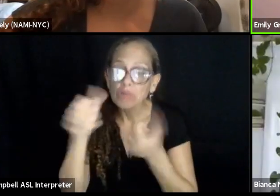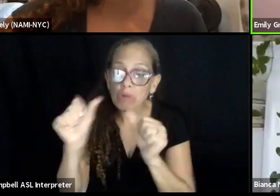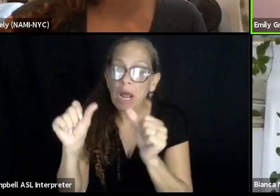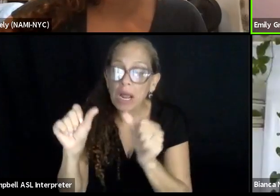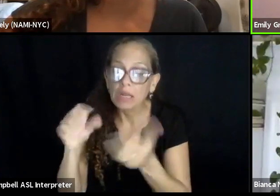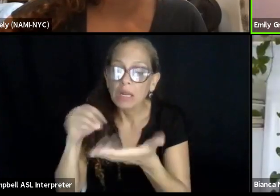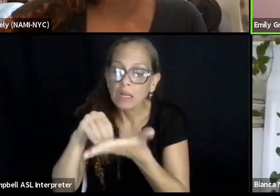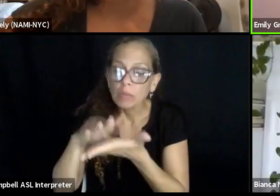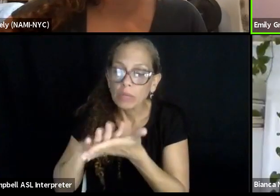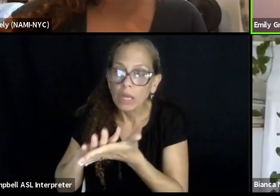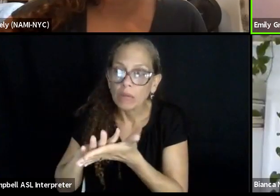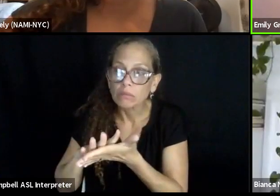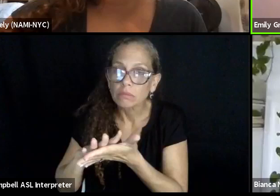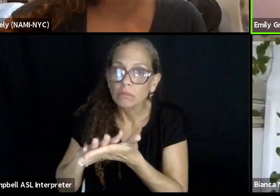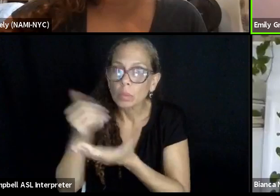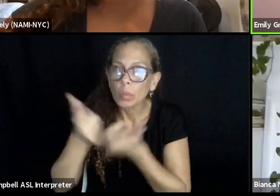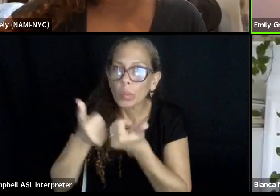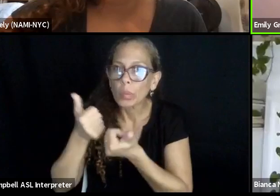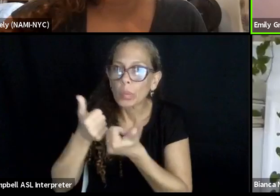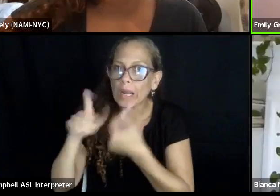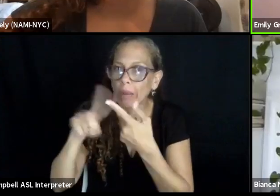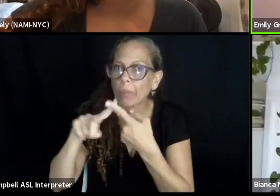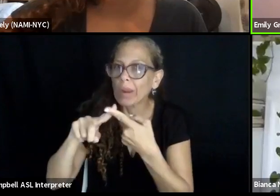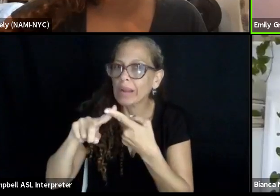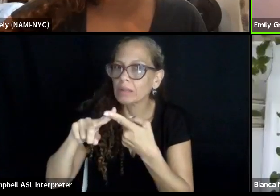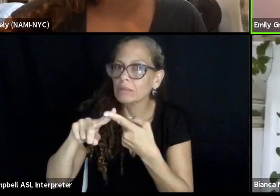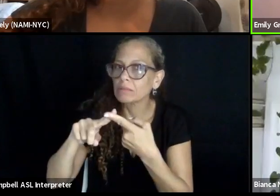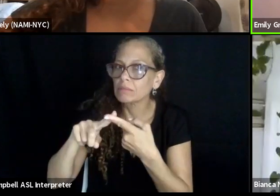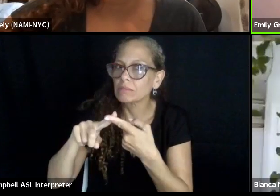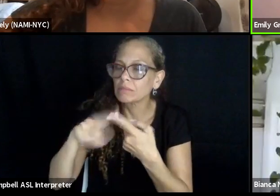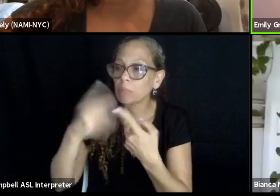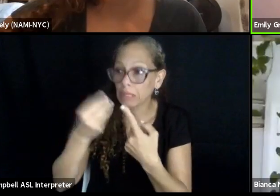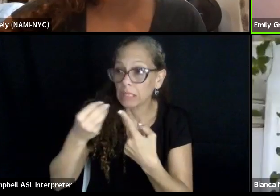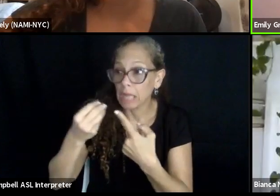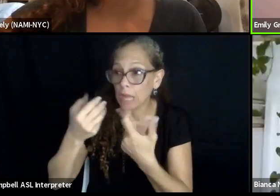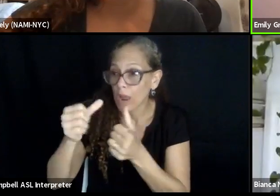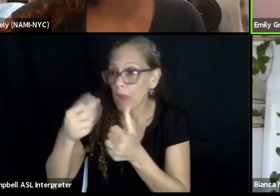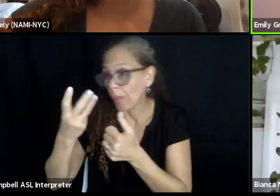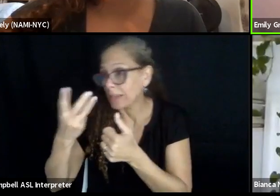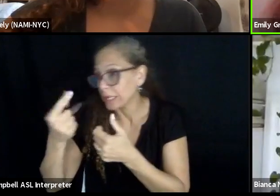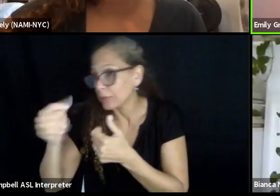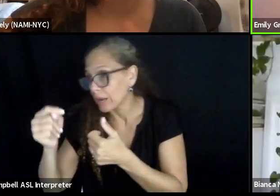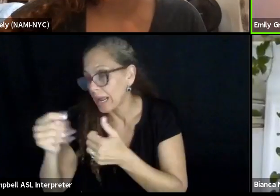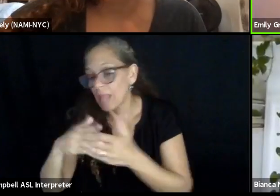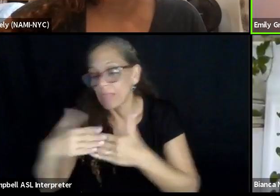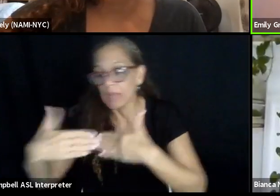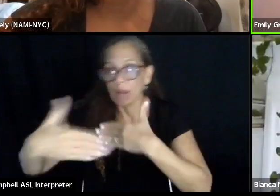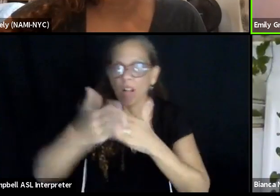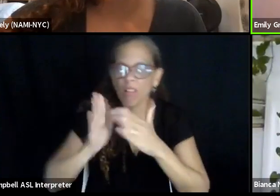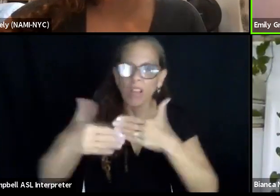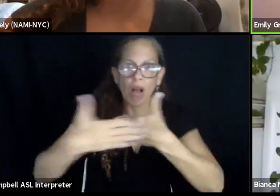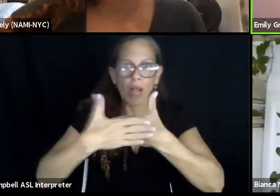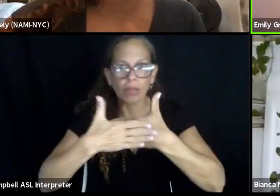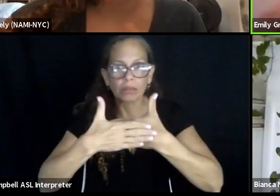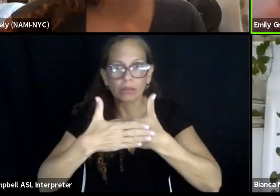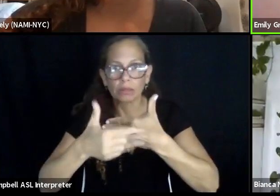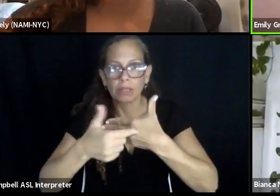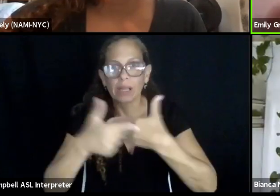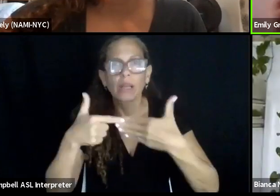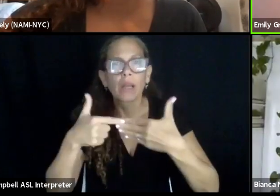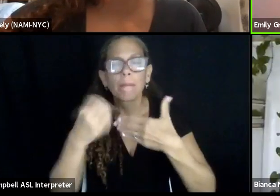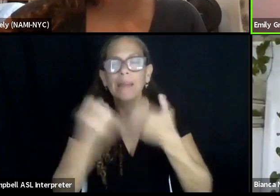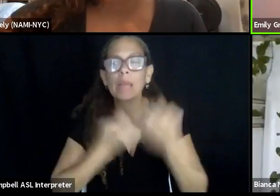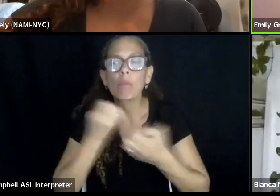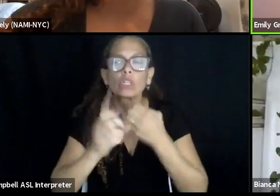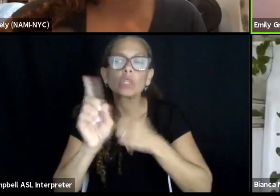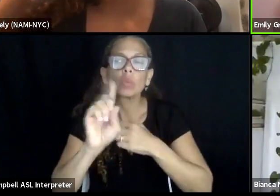of the week that I did Dear Man. And on the other side of the card, I would write down where my emotions went, like